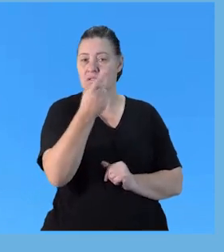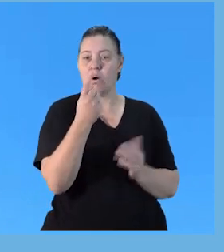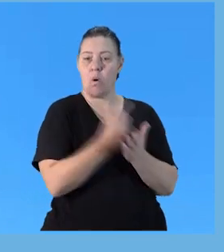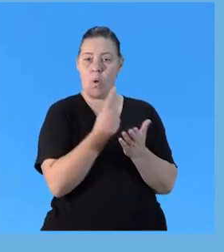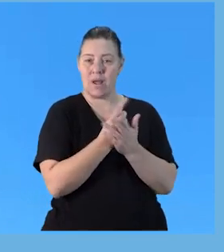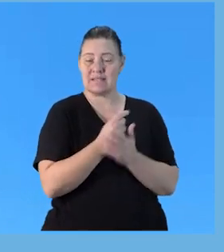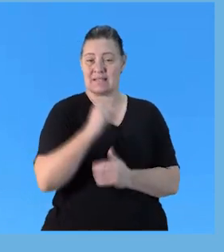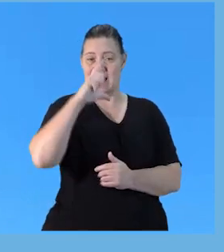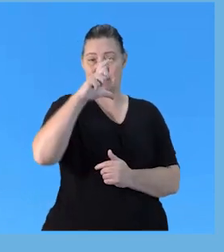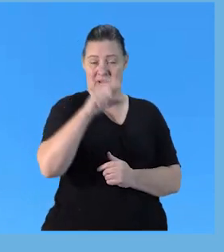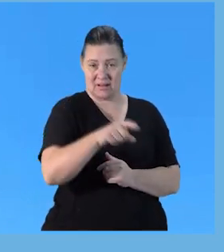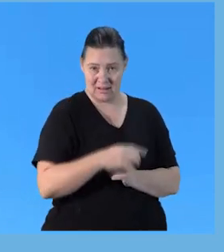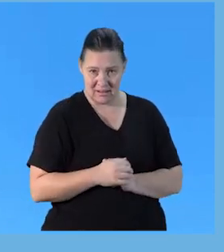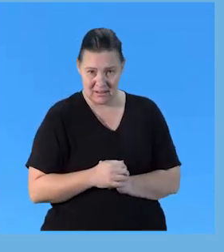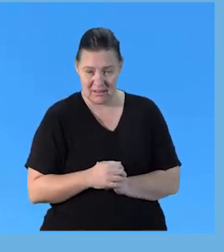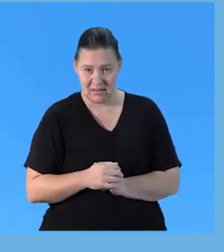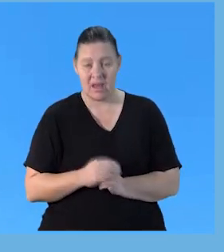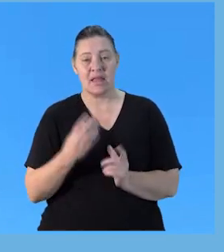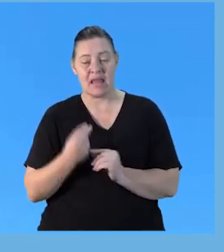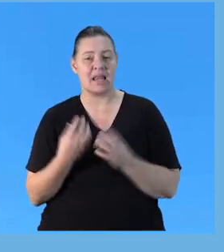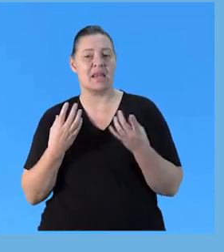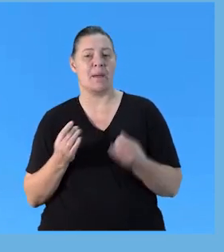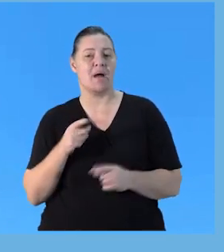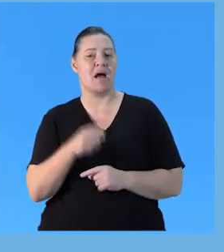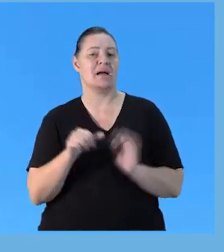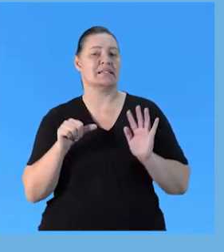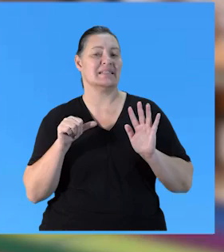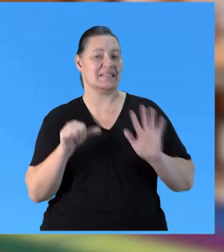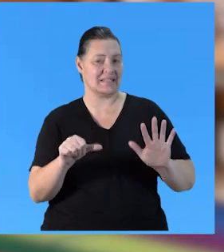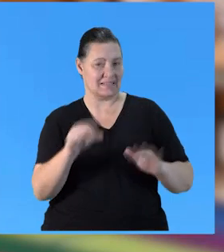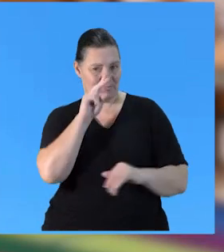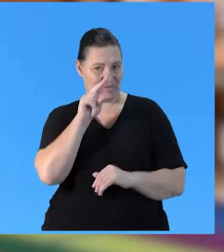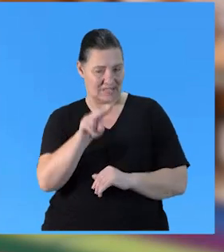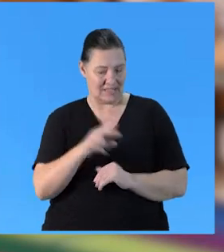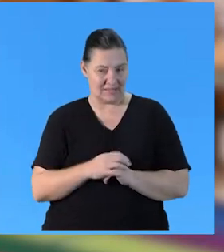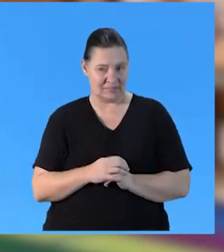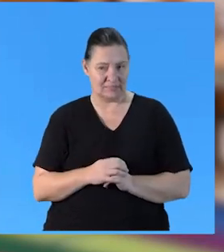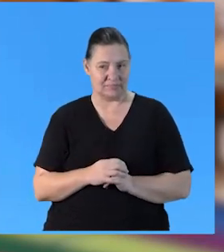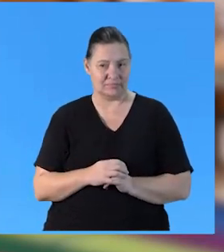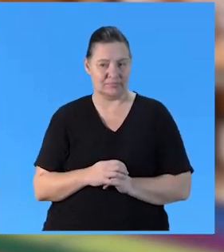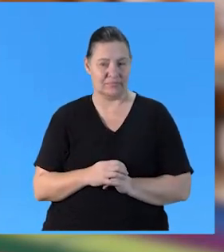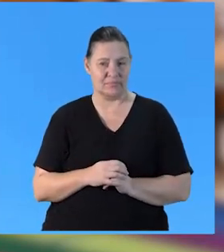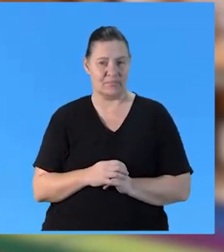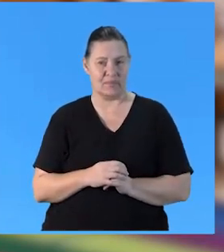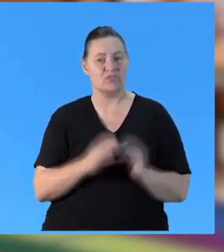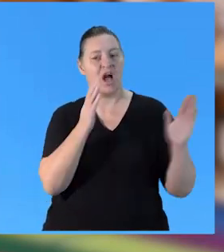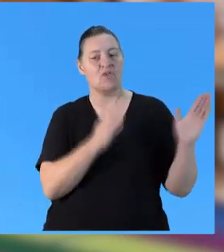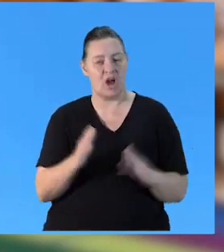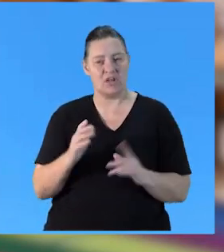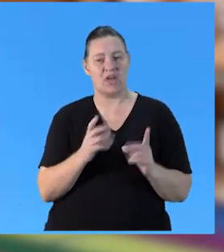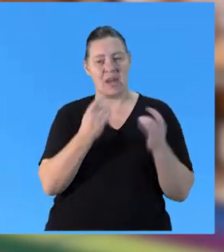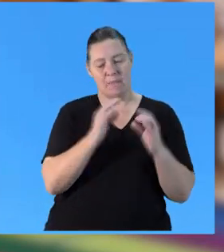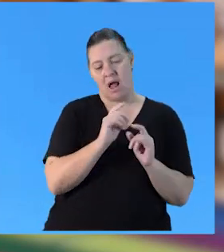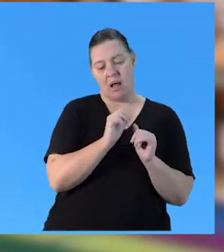bulbs, switches, and the cells in this circuit. Remember, more than one cell constitutes a battery, or that is a battery. And then